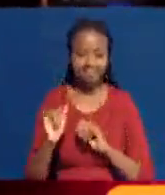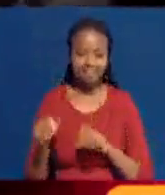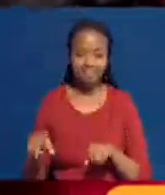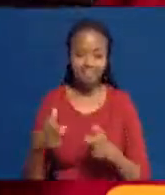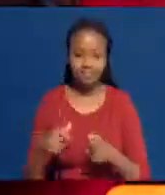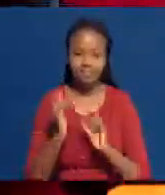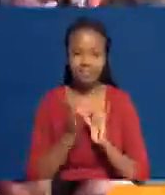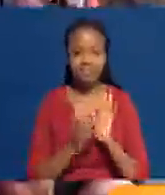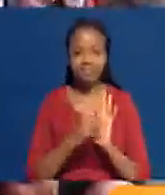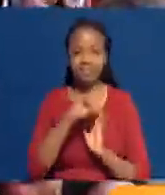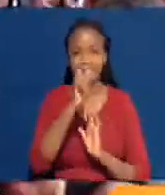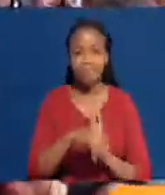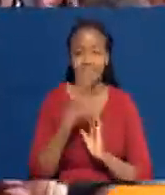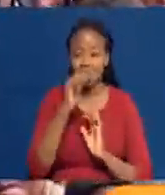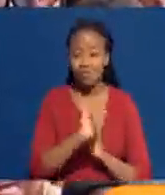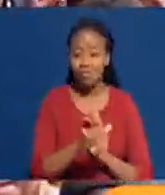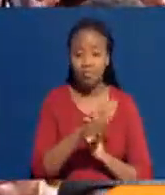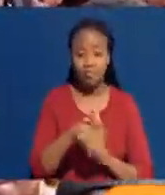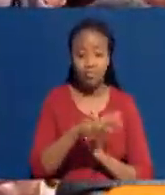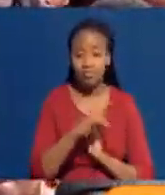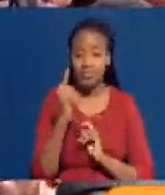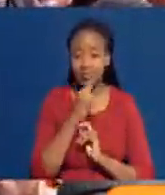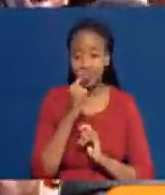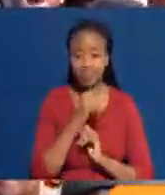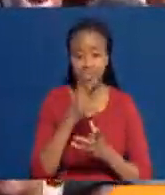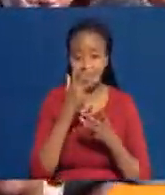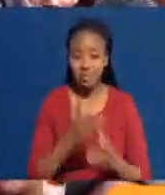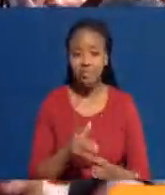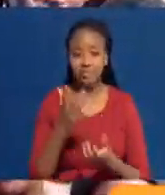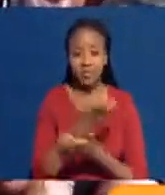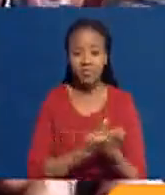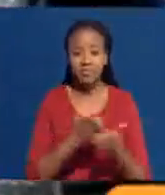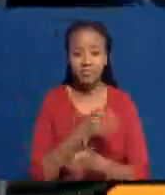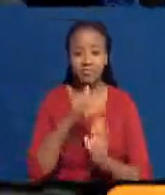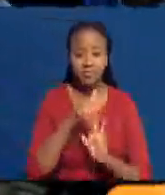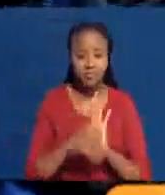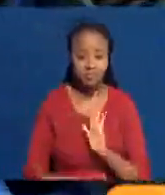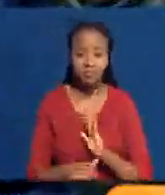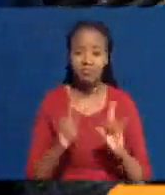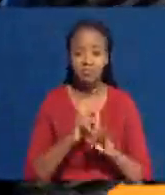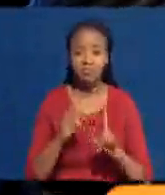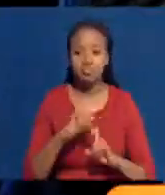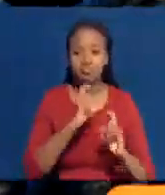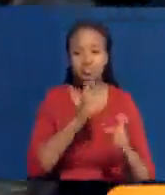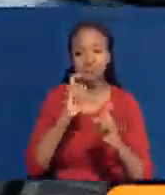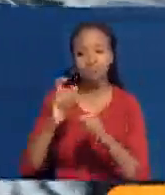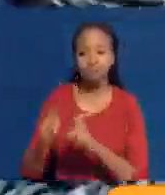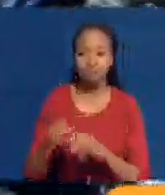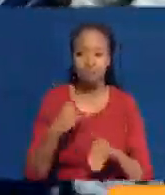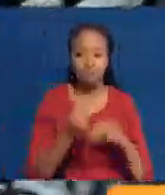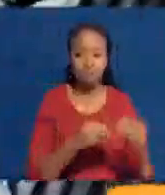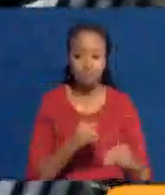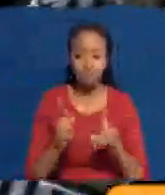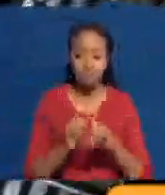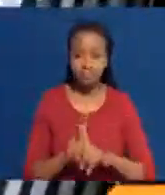region against the harsh economic times, with Quickmart rewarding Musyi fans with Christmas goodies.